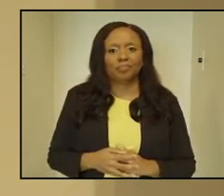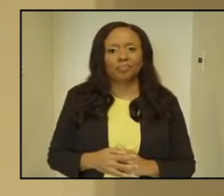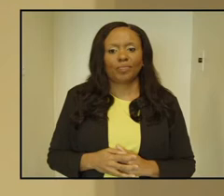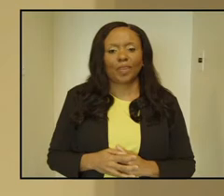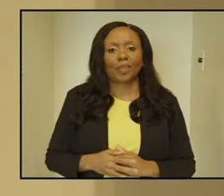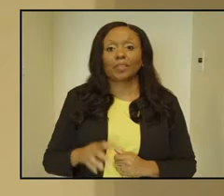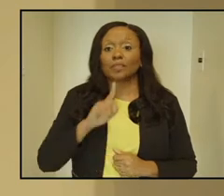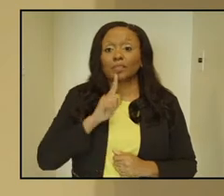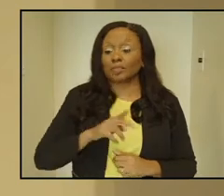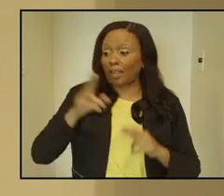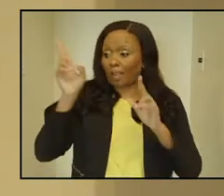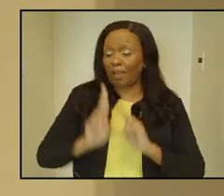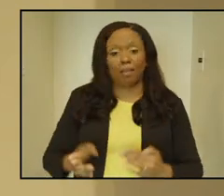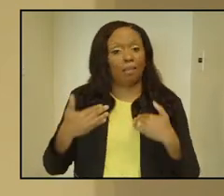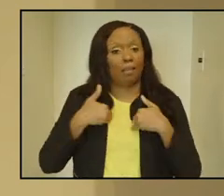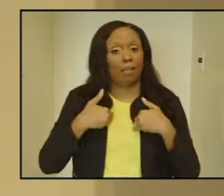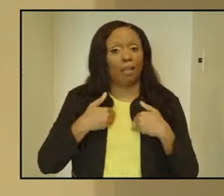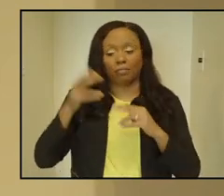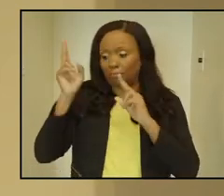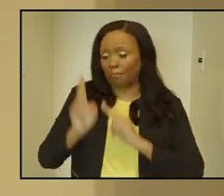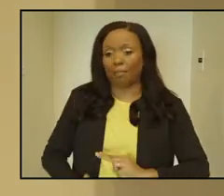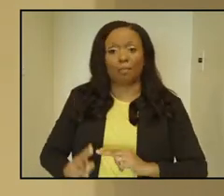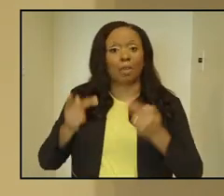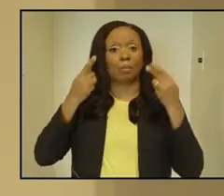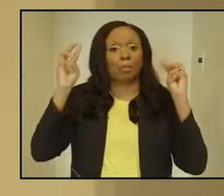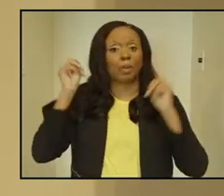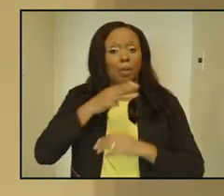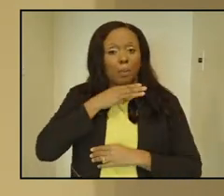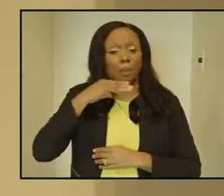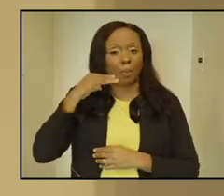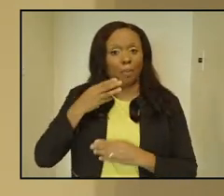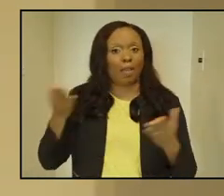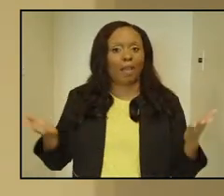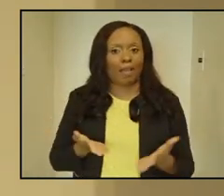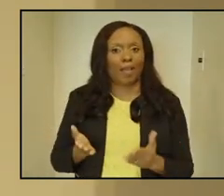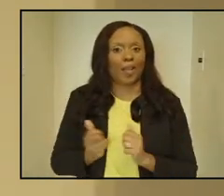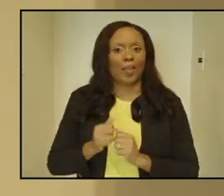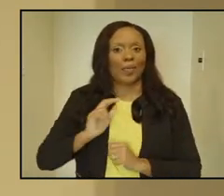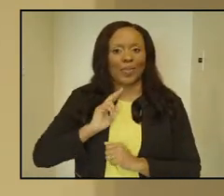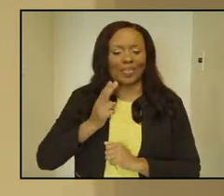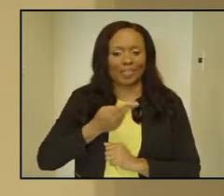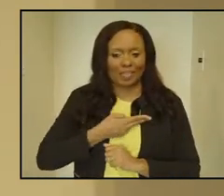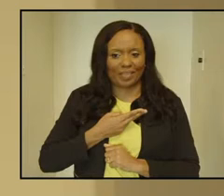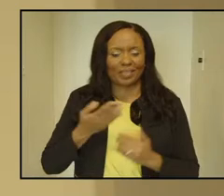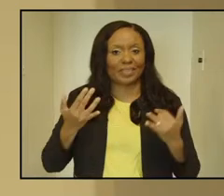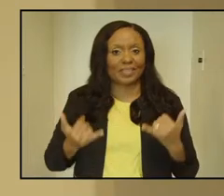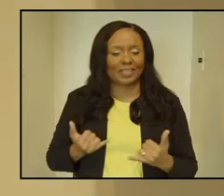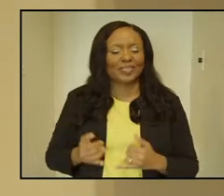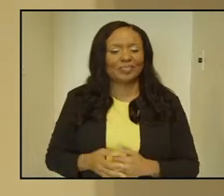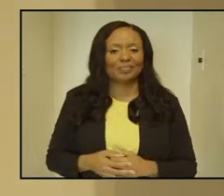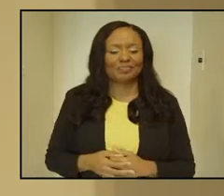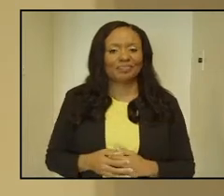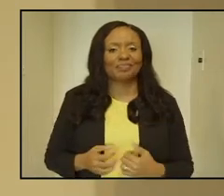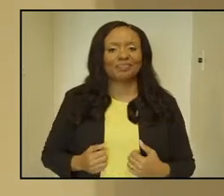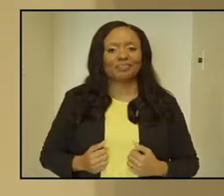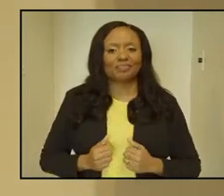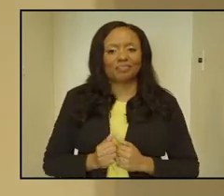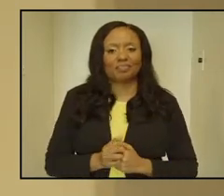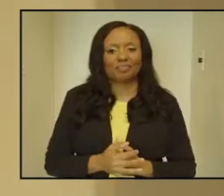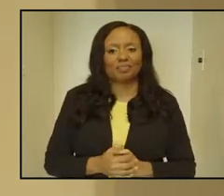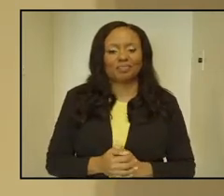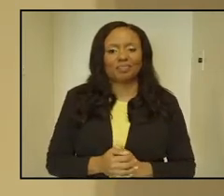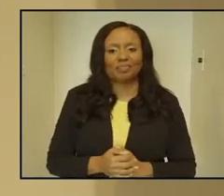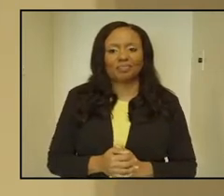the Honorable Prime Minister, Mia Amor-Motley, grace us with her presence today.